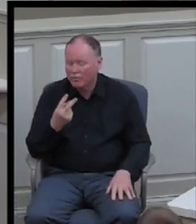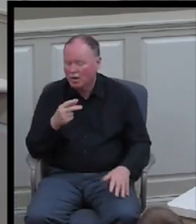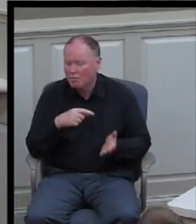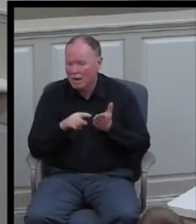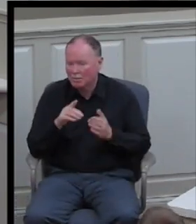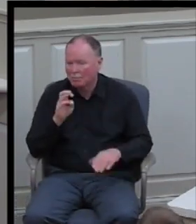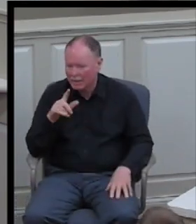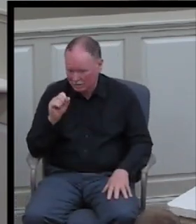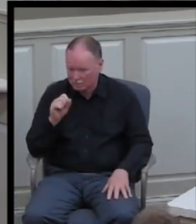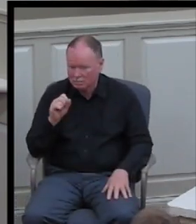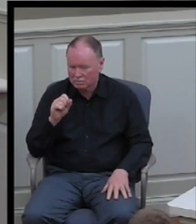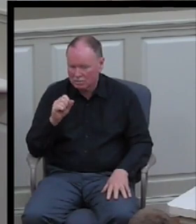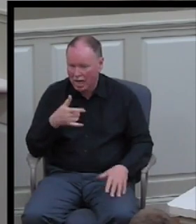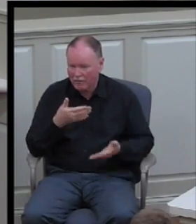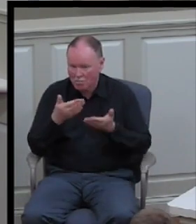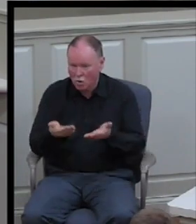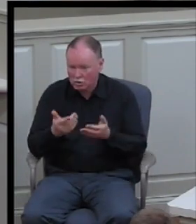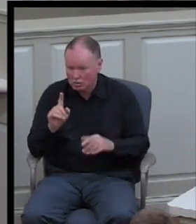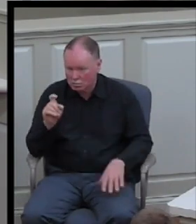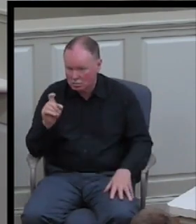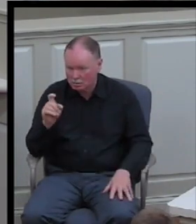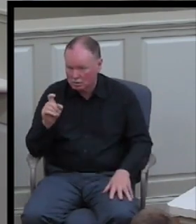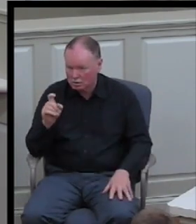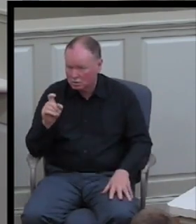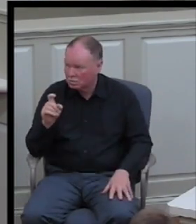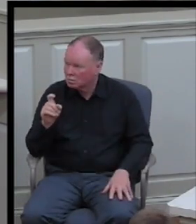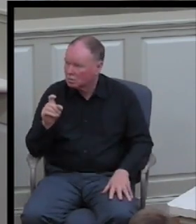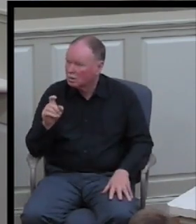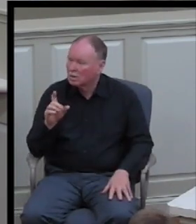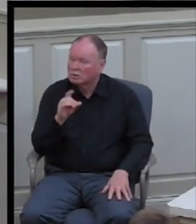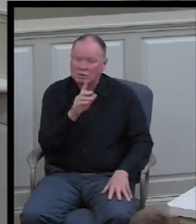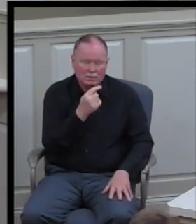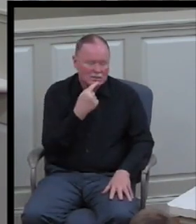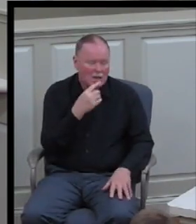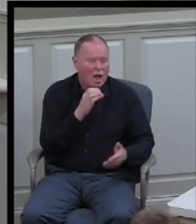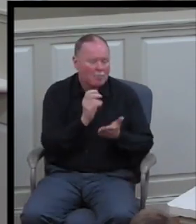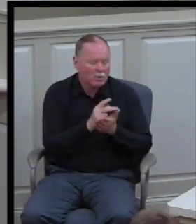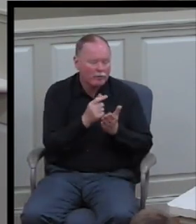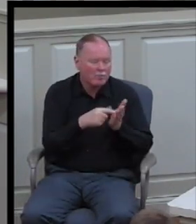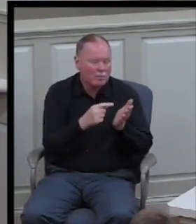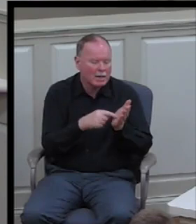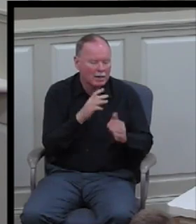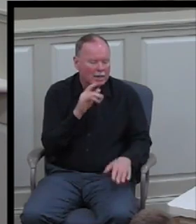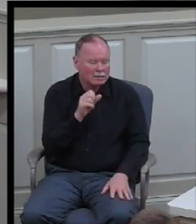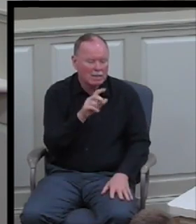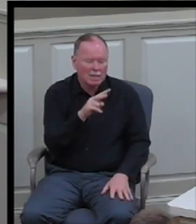payment of the bills. Do I hear a motion? I move for approval of the bill list in the amount of